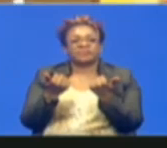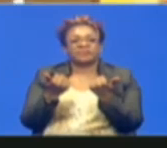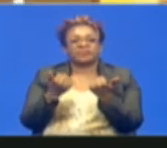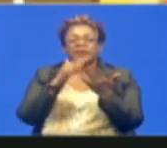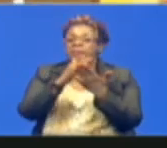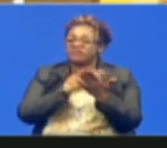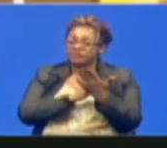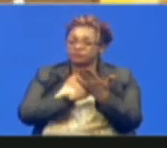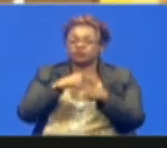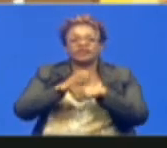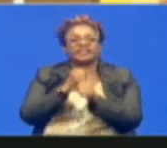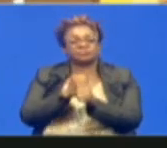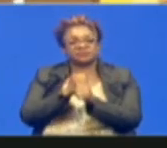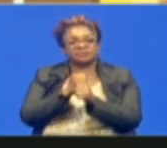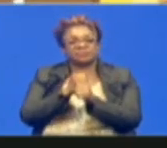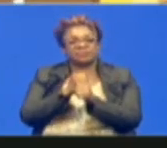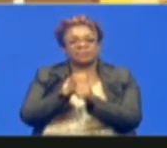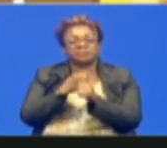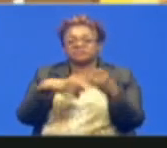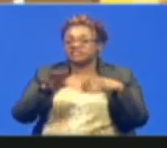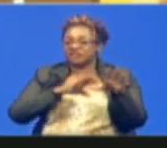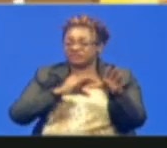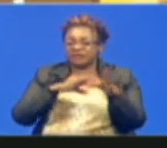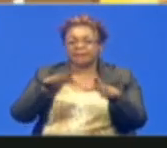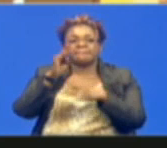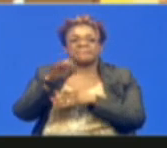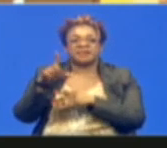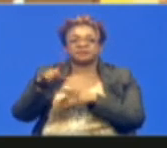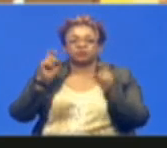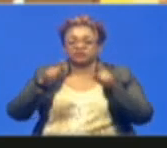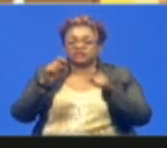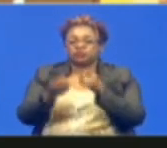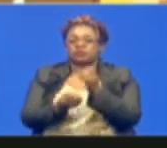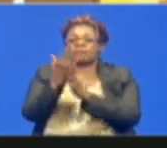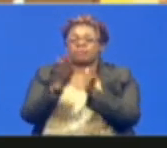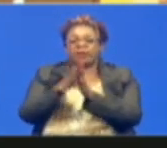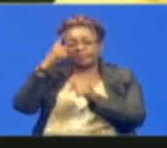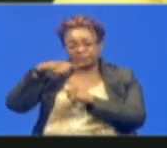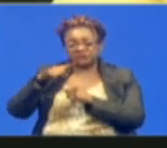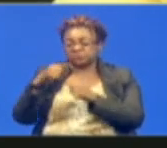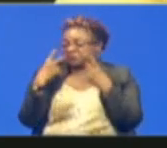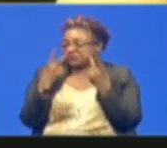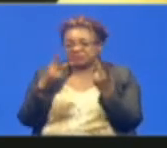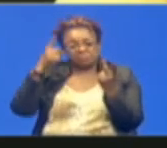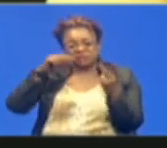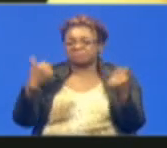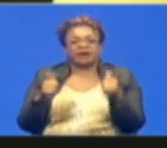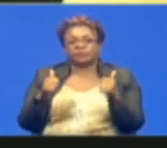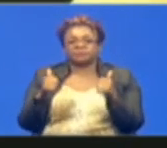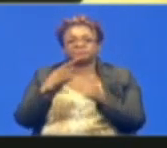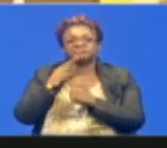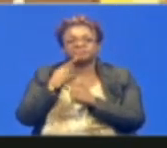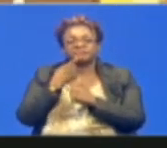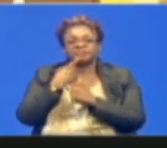the draft bill, you needed to come up with a policy. We have not seen a policy, and we are saying that the bill